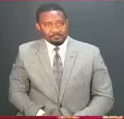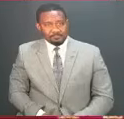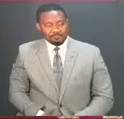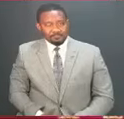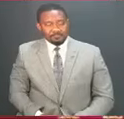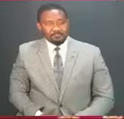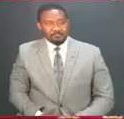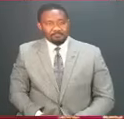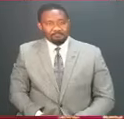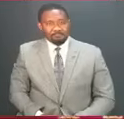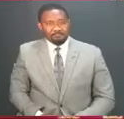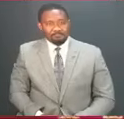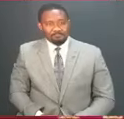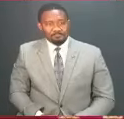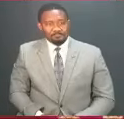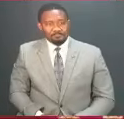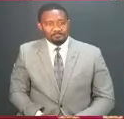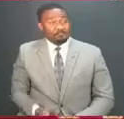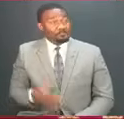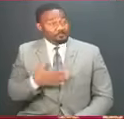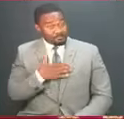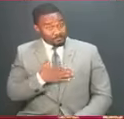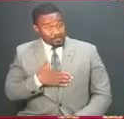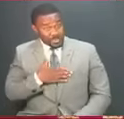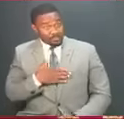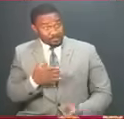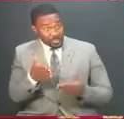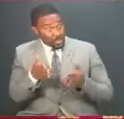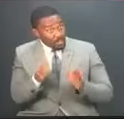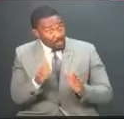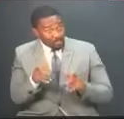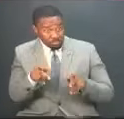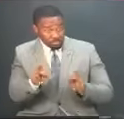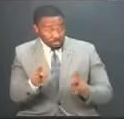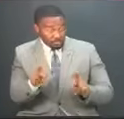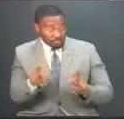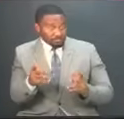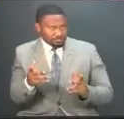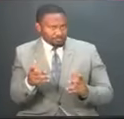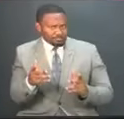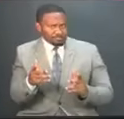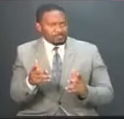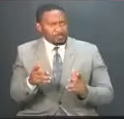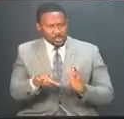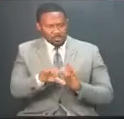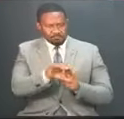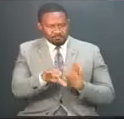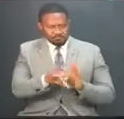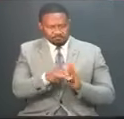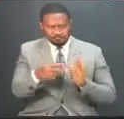So, Mr. Speaker, with your indulgence, let me read Article